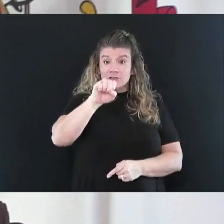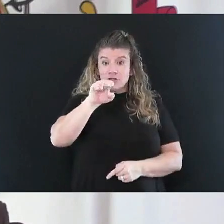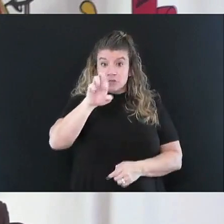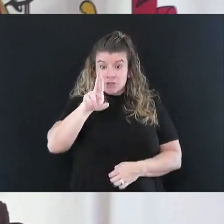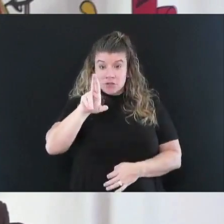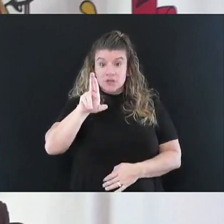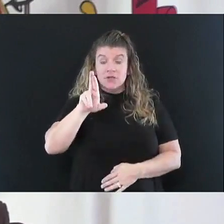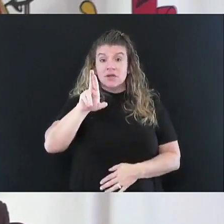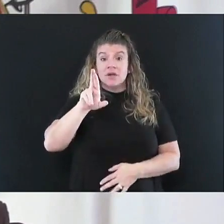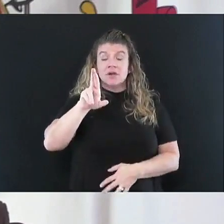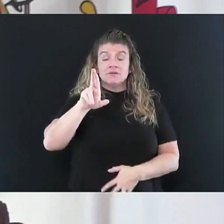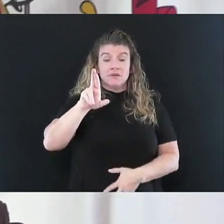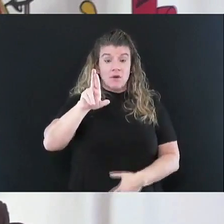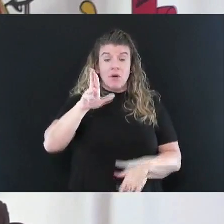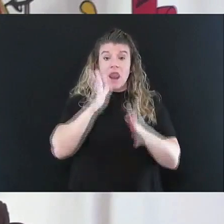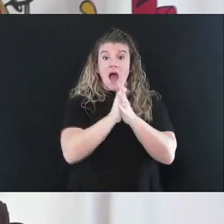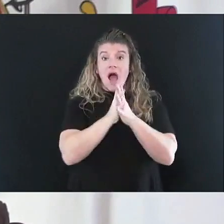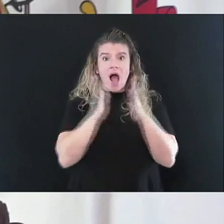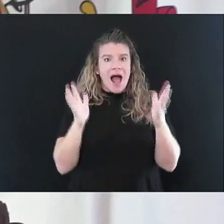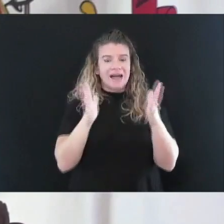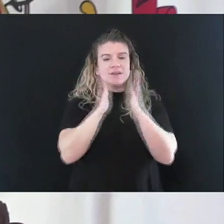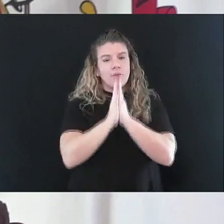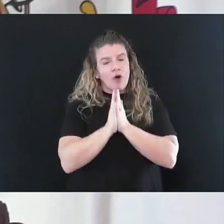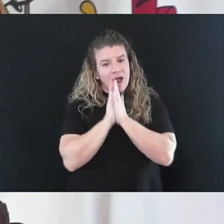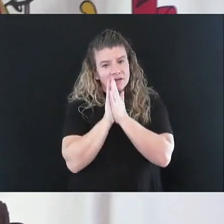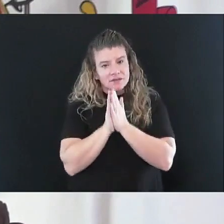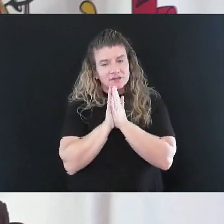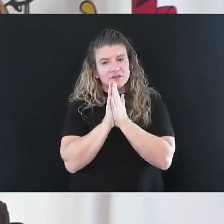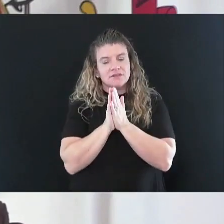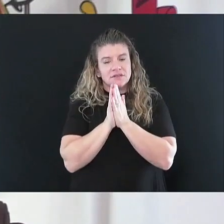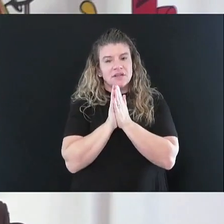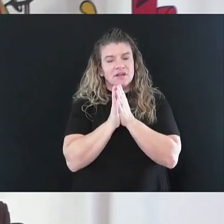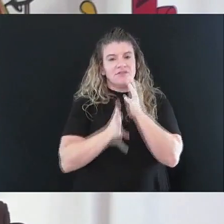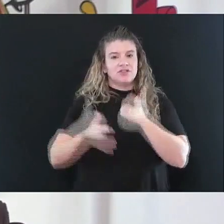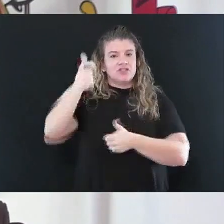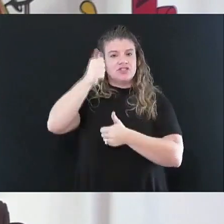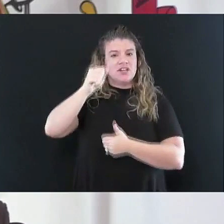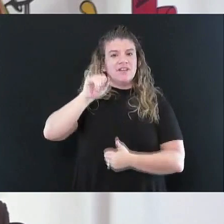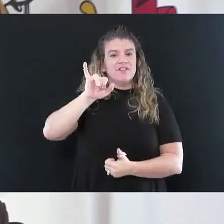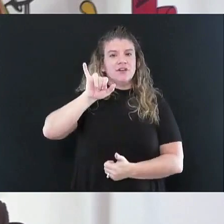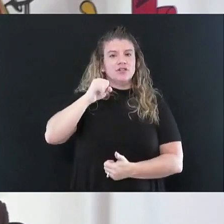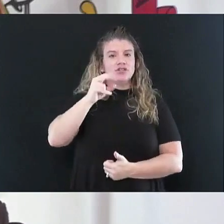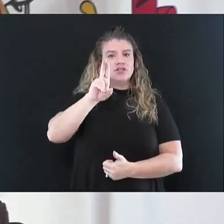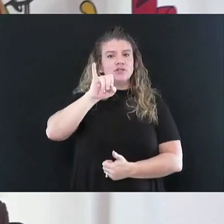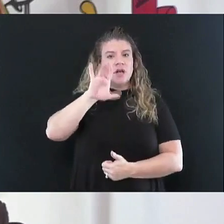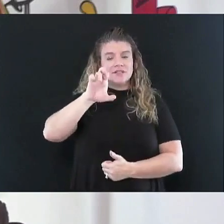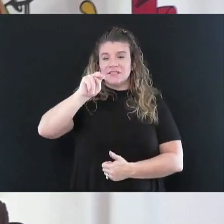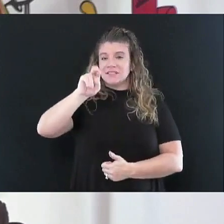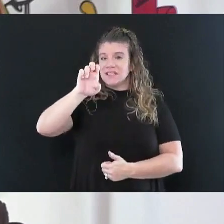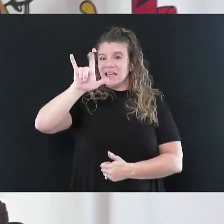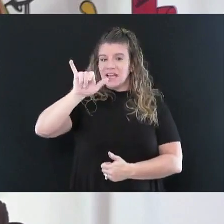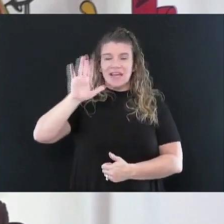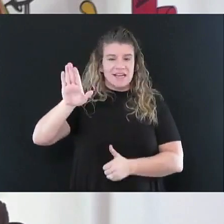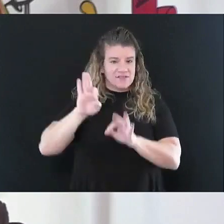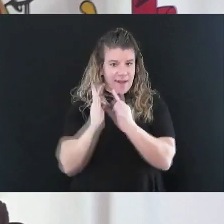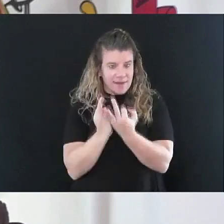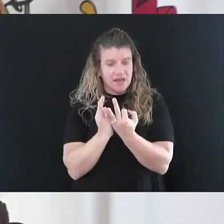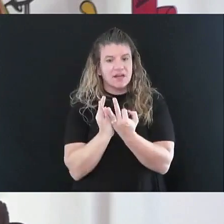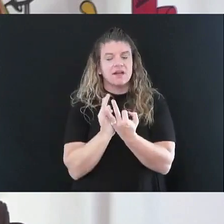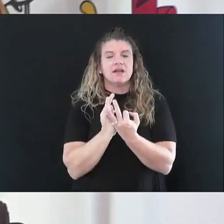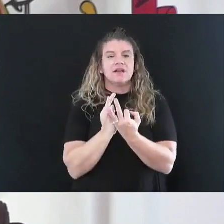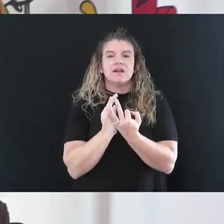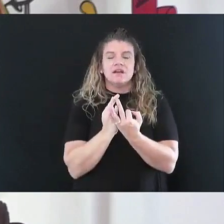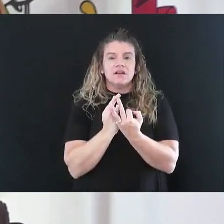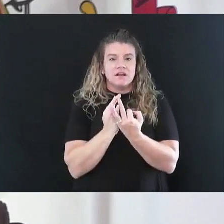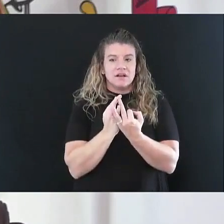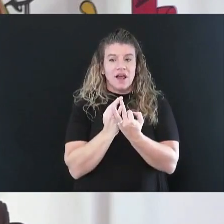Lots and lots and lots of prayers for Chief Justice Neely, for all of his family, for all those